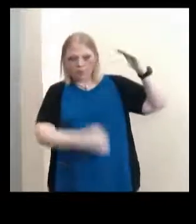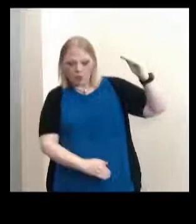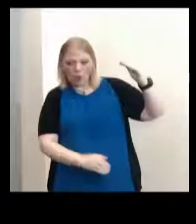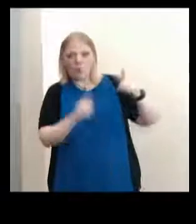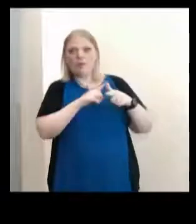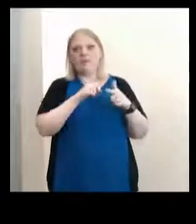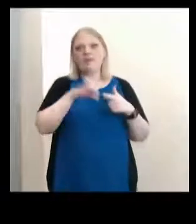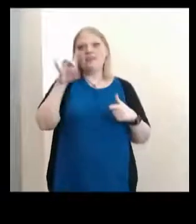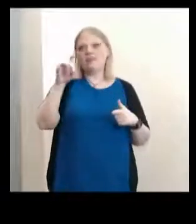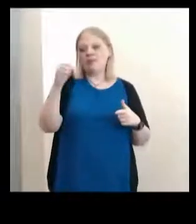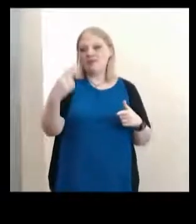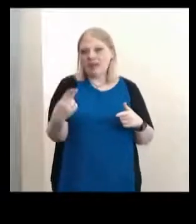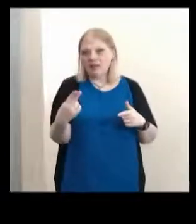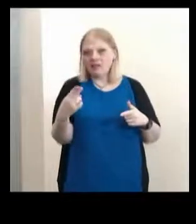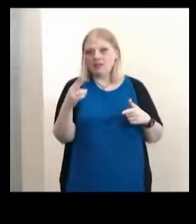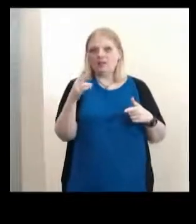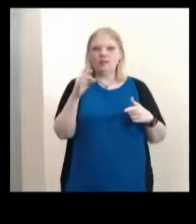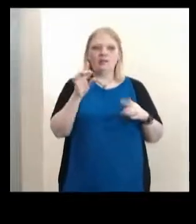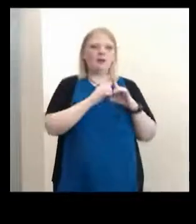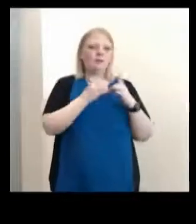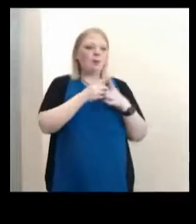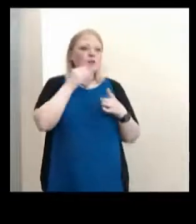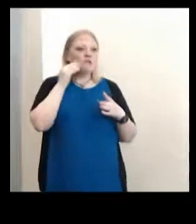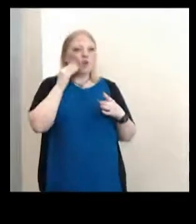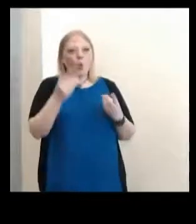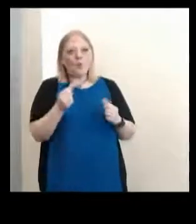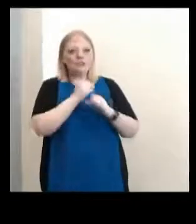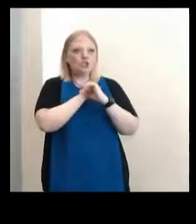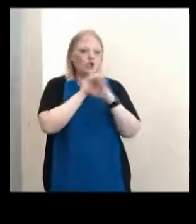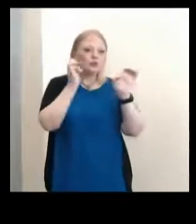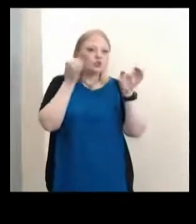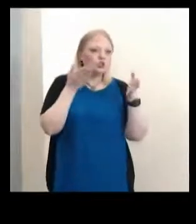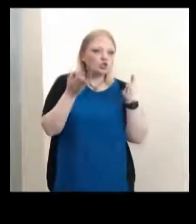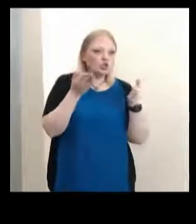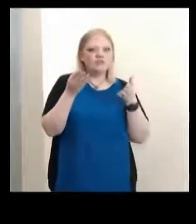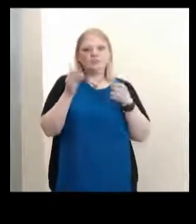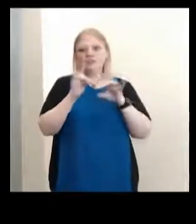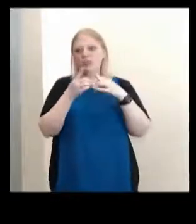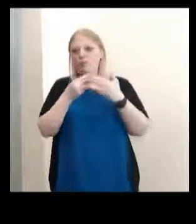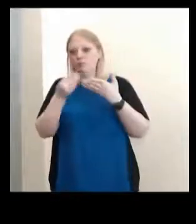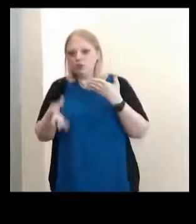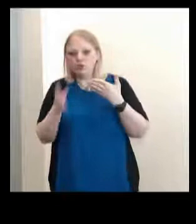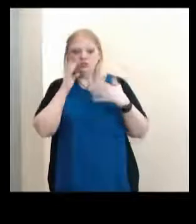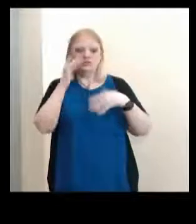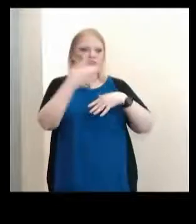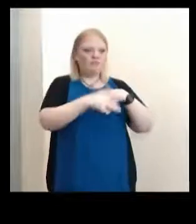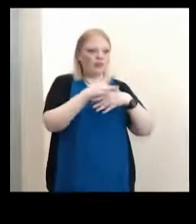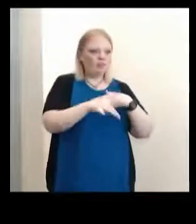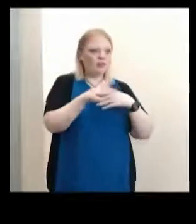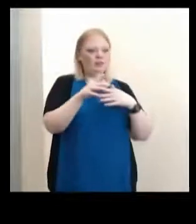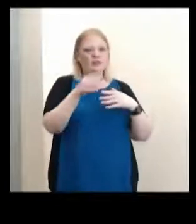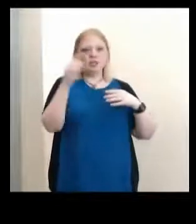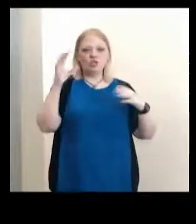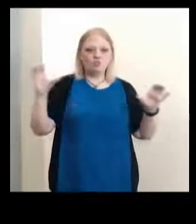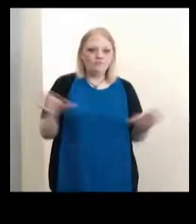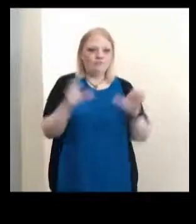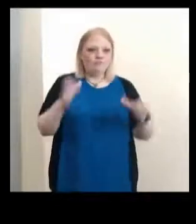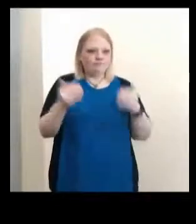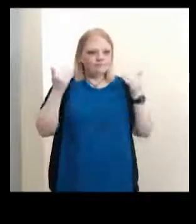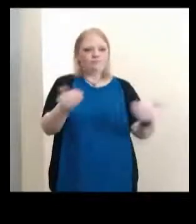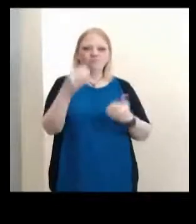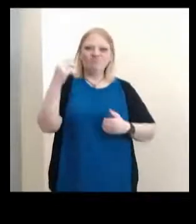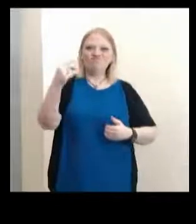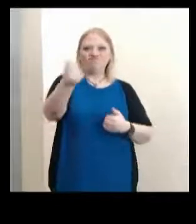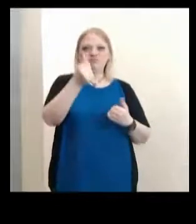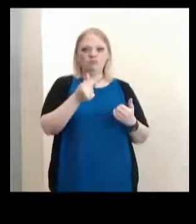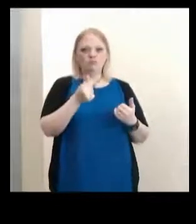the Department of Health, Department of Homeland Security, Emergency Services, Department of Purchasing, the availability act instantaneously instead of